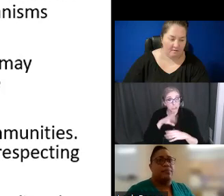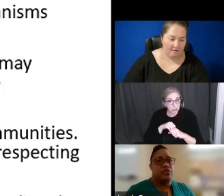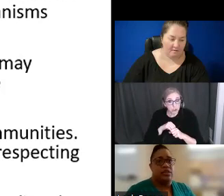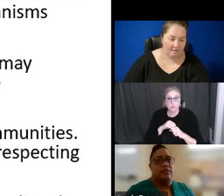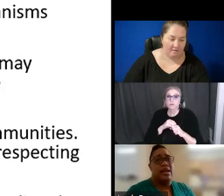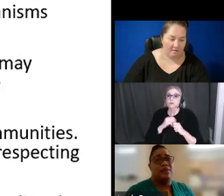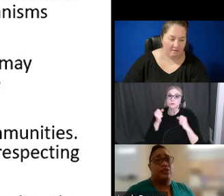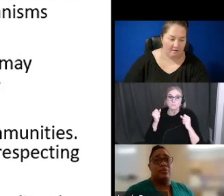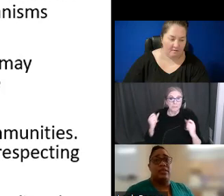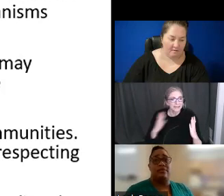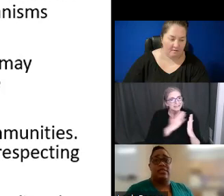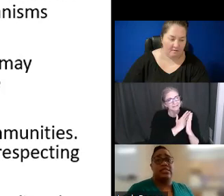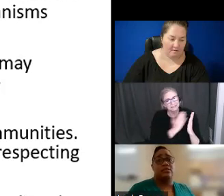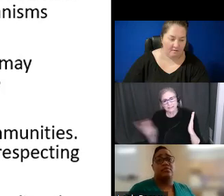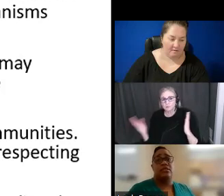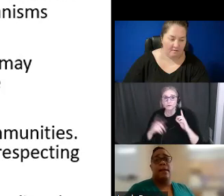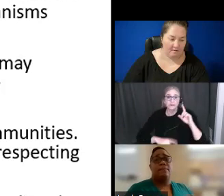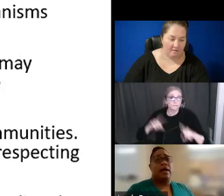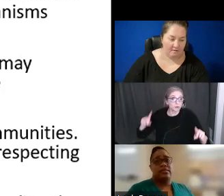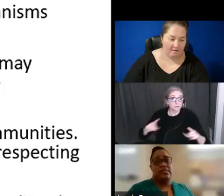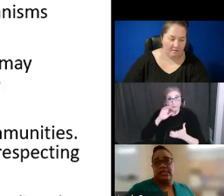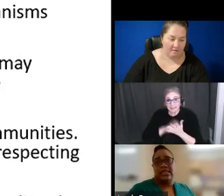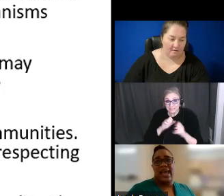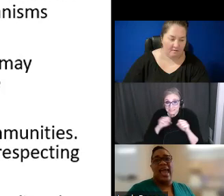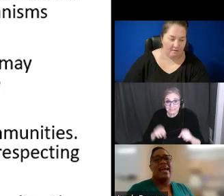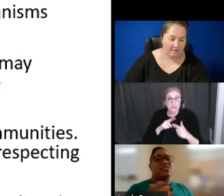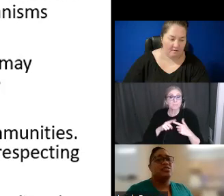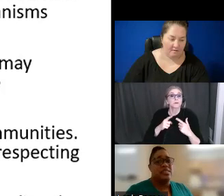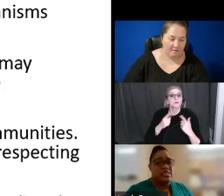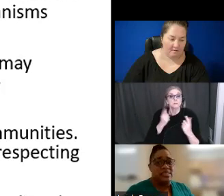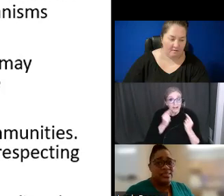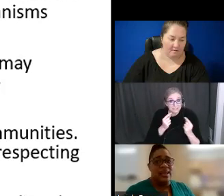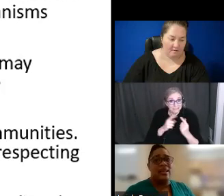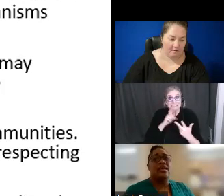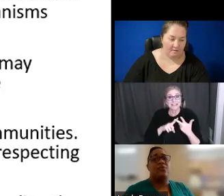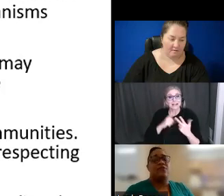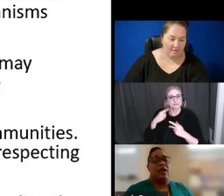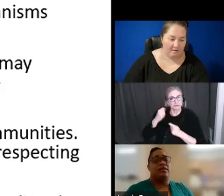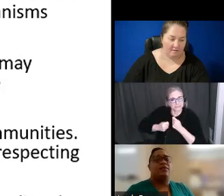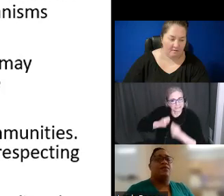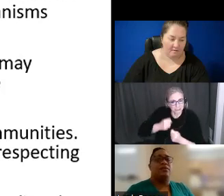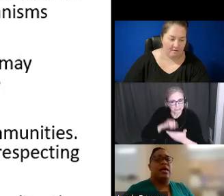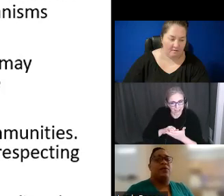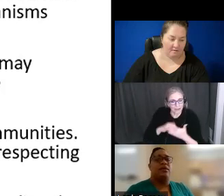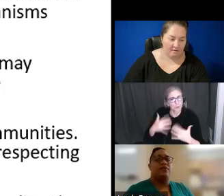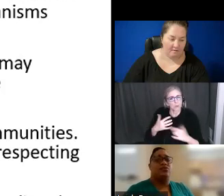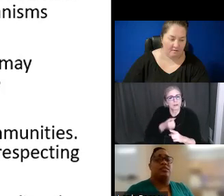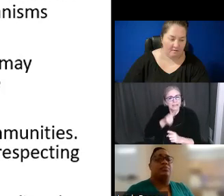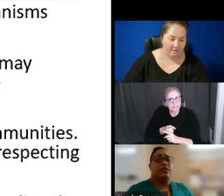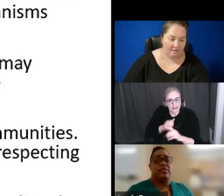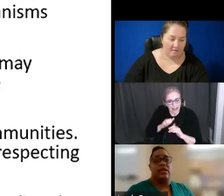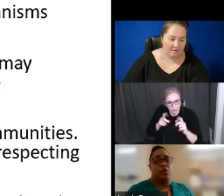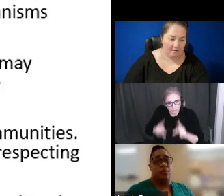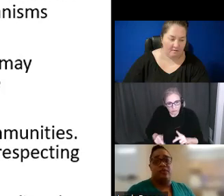rich tapestry of diverse belief systems, practices, and traditions that are profoundly influence how